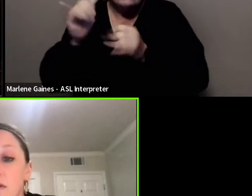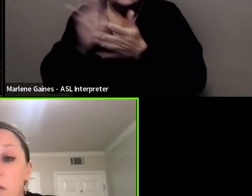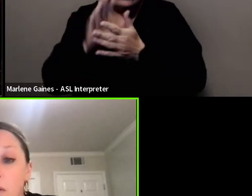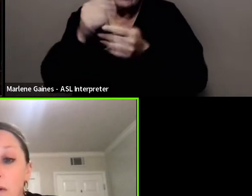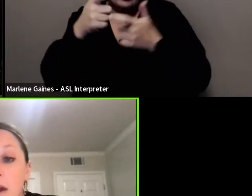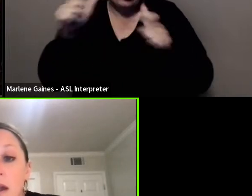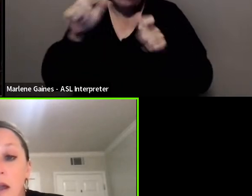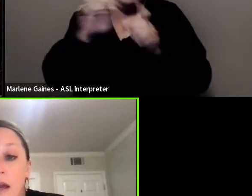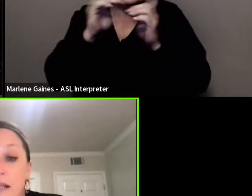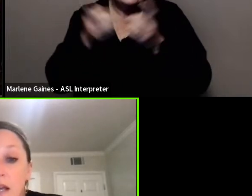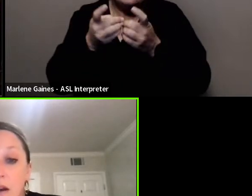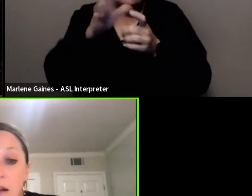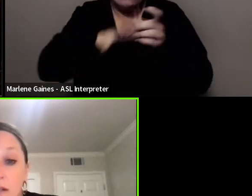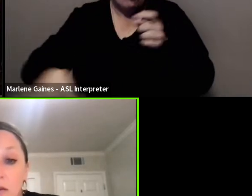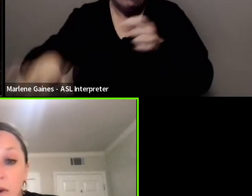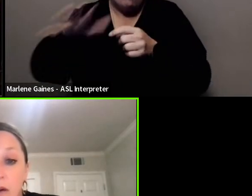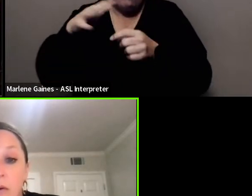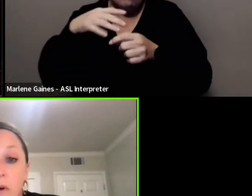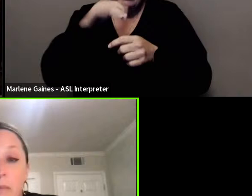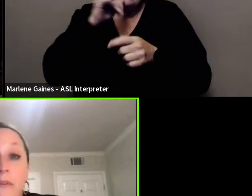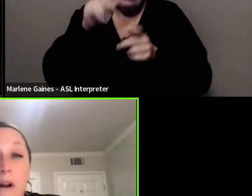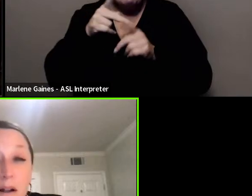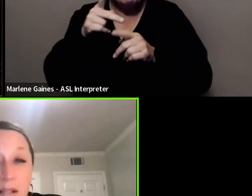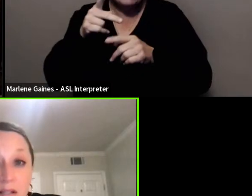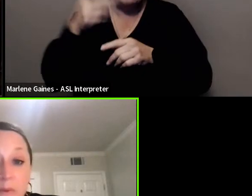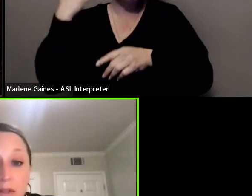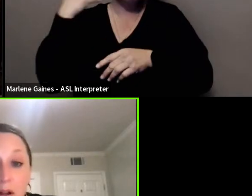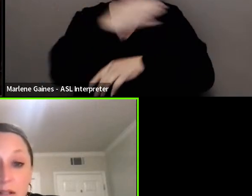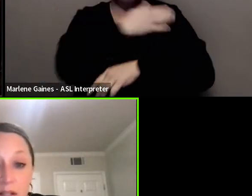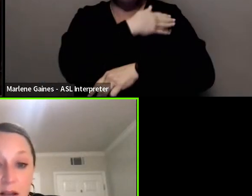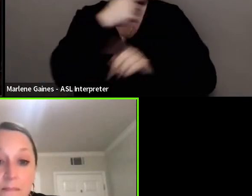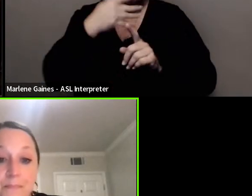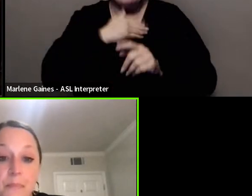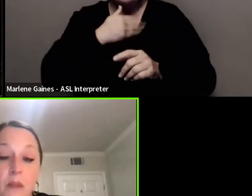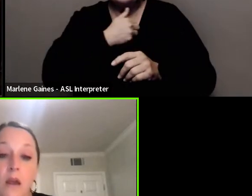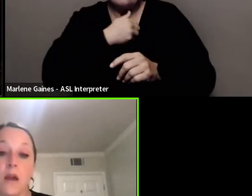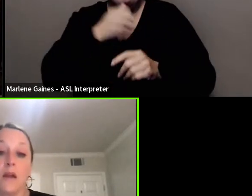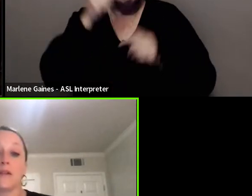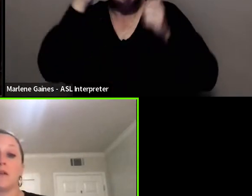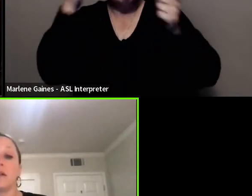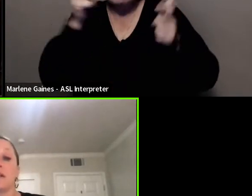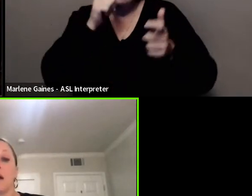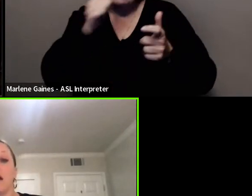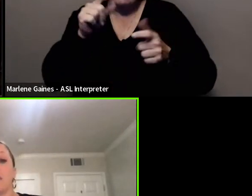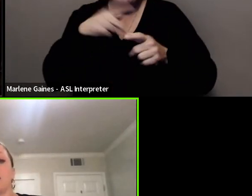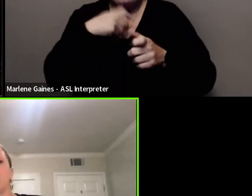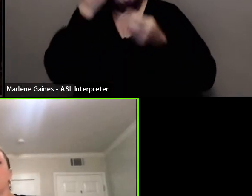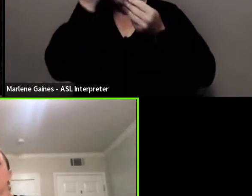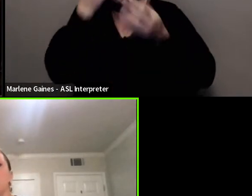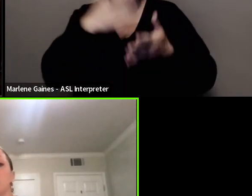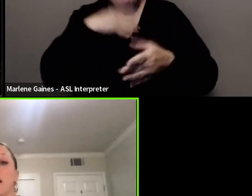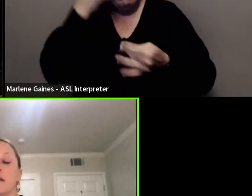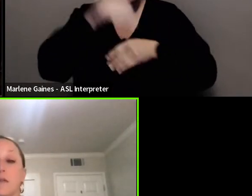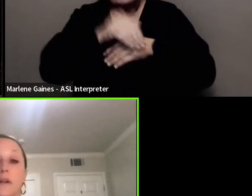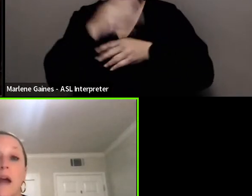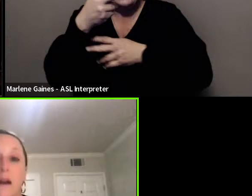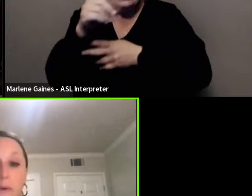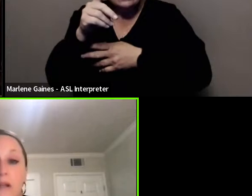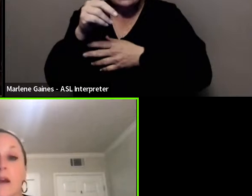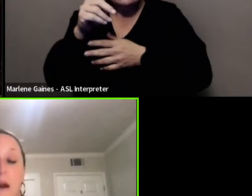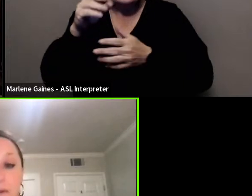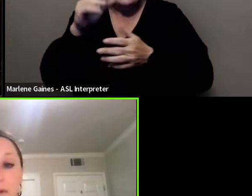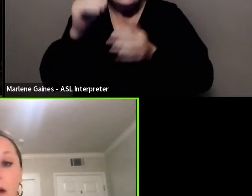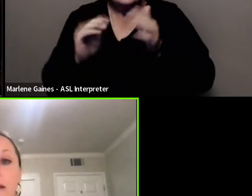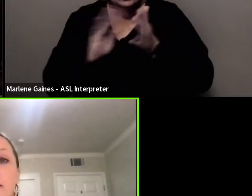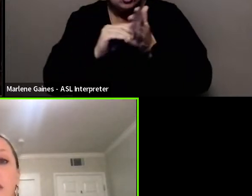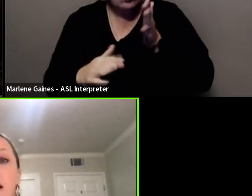district as a whole. And I say that not to toot my own horn, but for context for my thoughts tonight. The students in Hillsdale Student